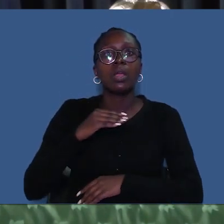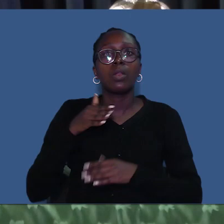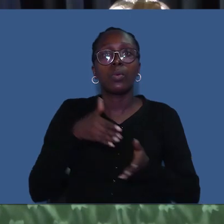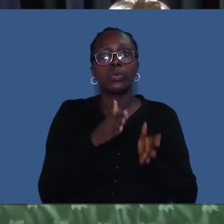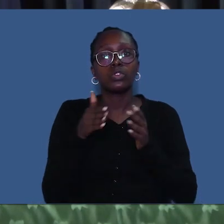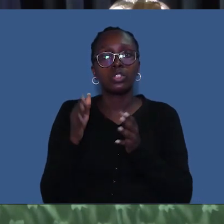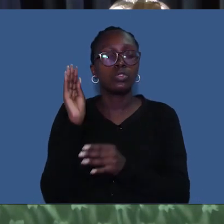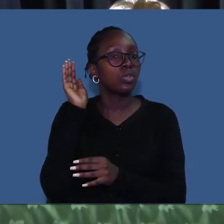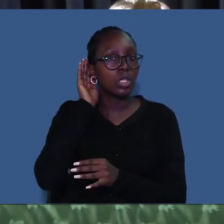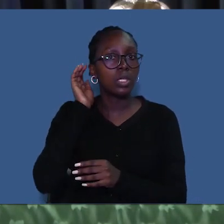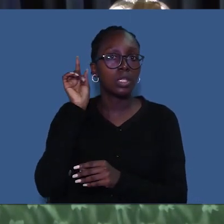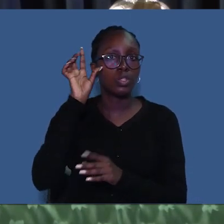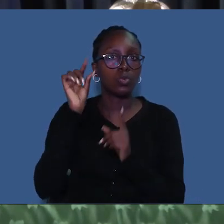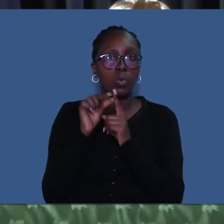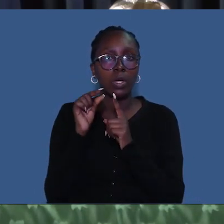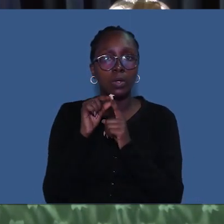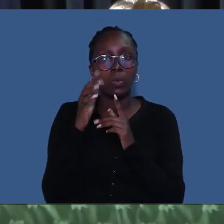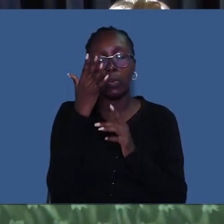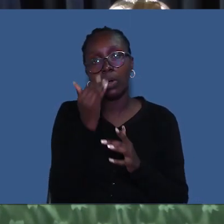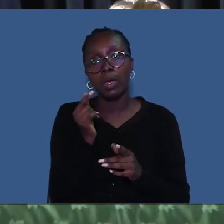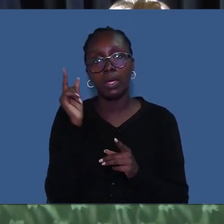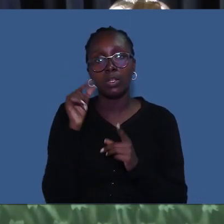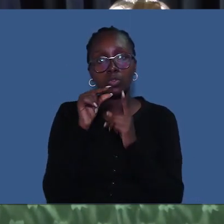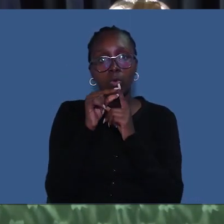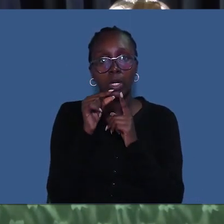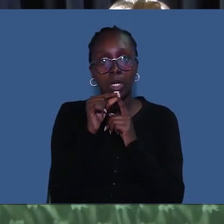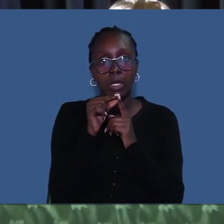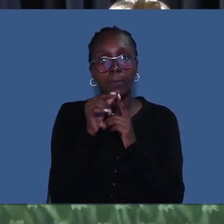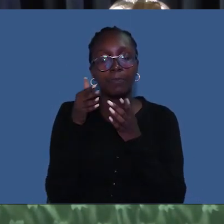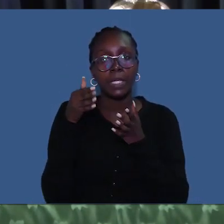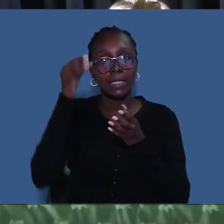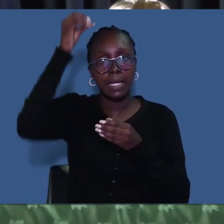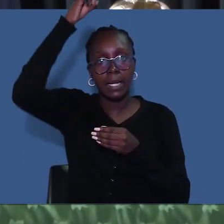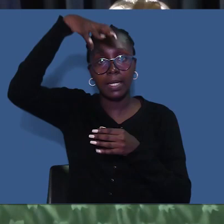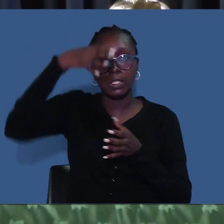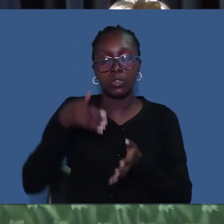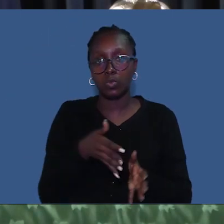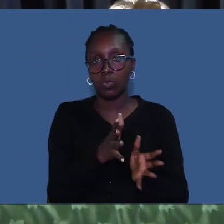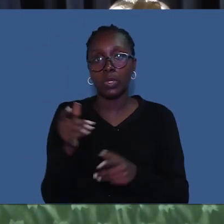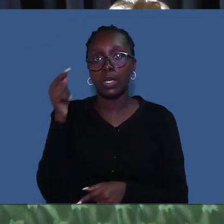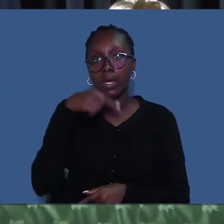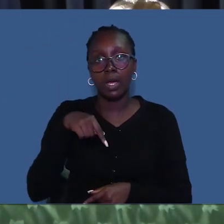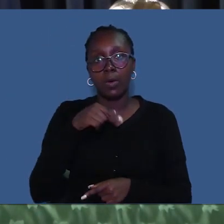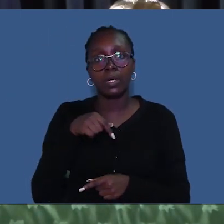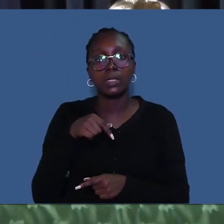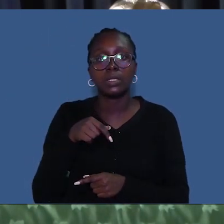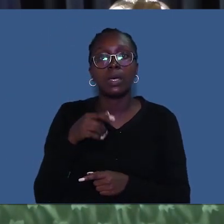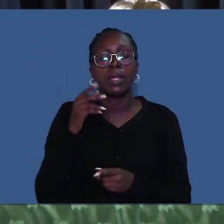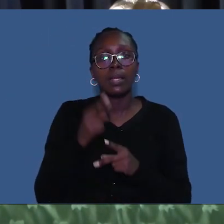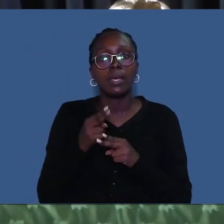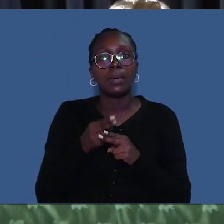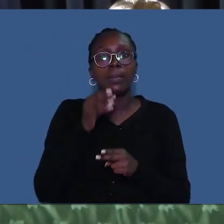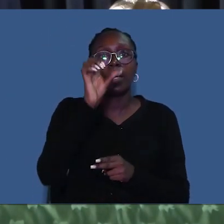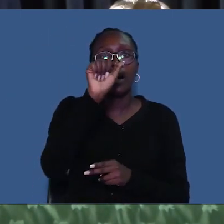to hear his word, because his word will always be a light unto our path and a lamp unto our feet. My name is